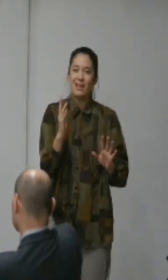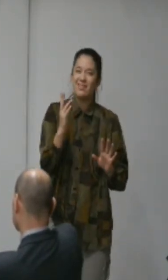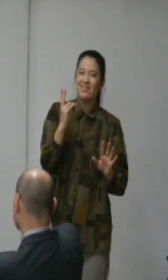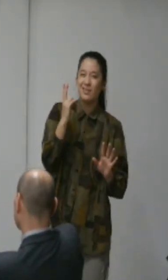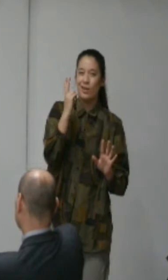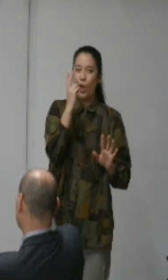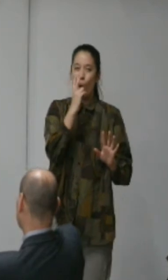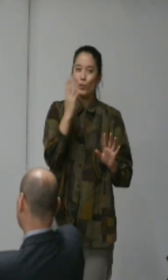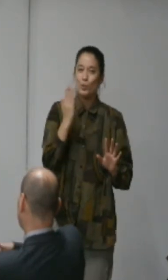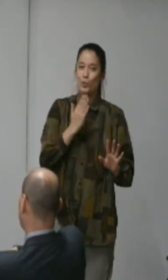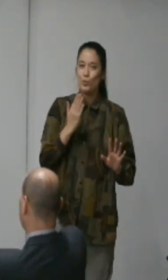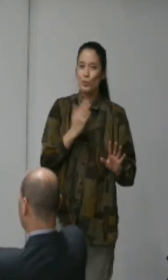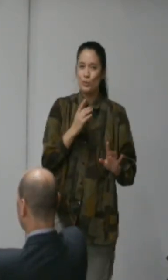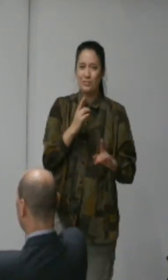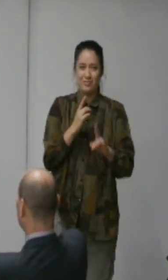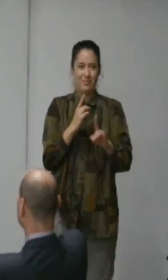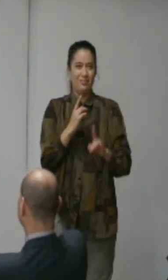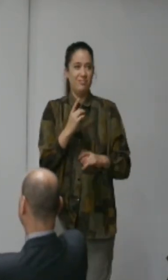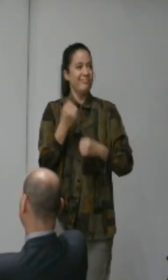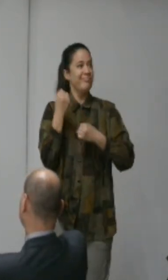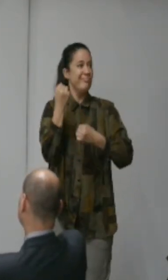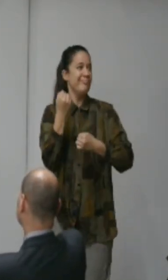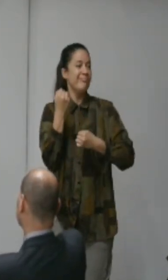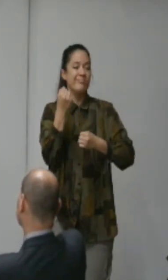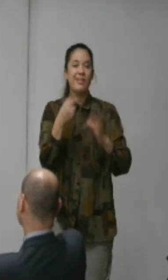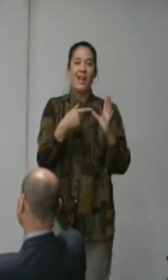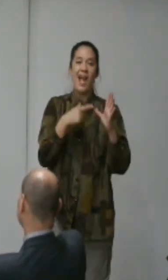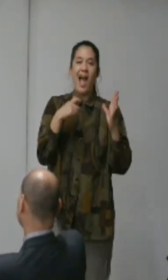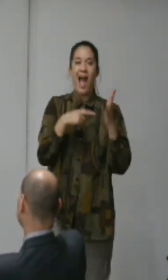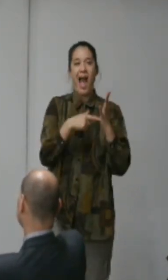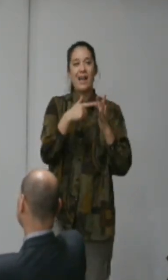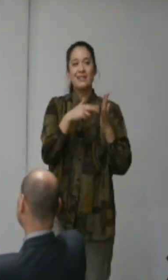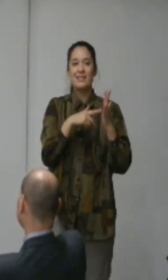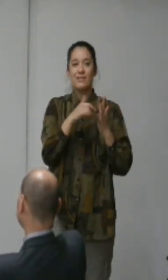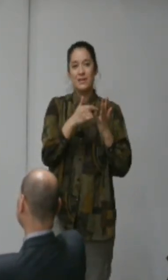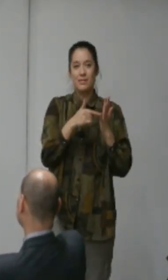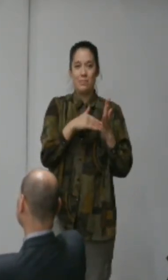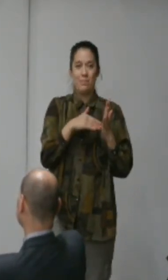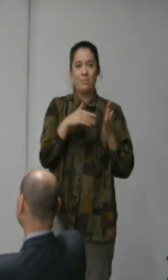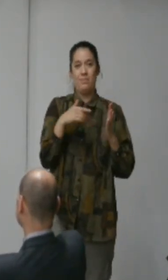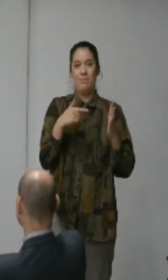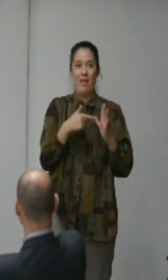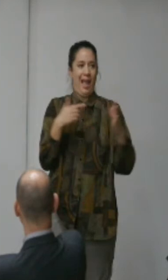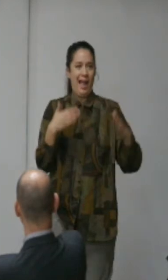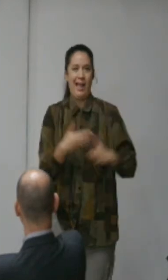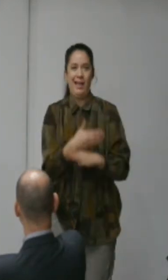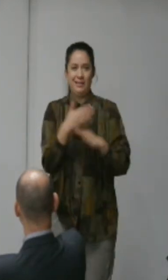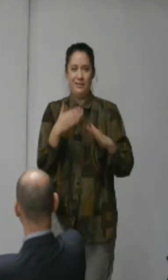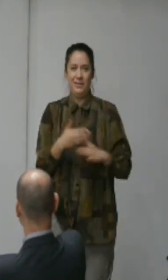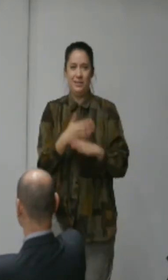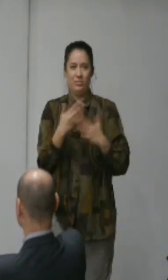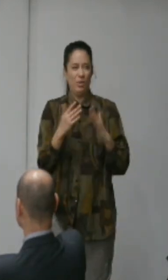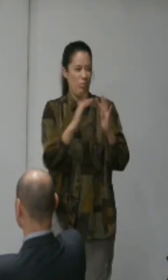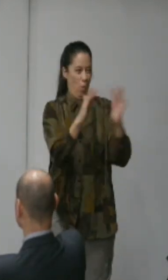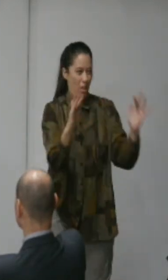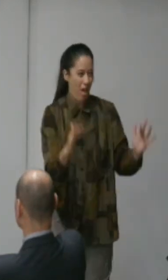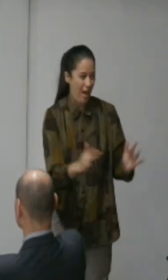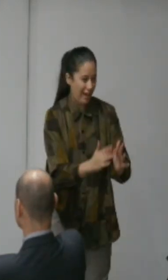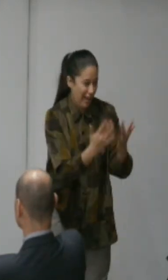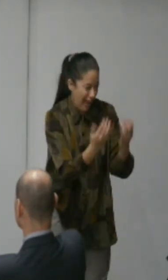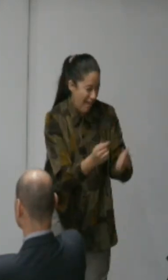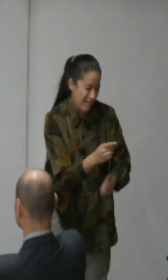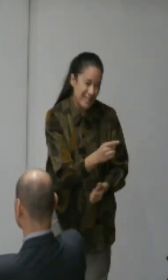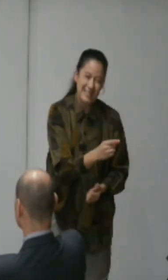people sometimes say to me, well, what does activism look like now? And I don't really get online activism. You know, when people say I'm